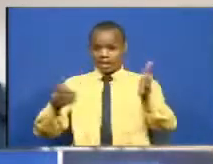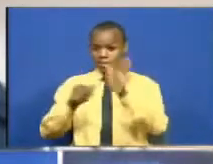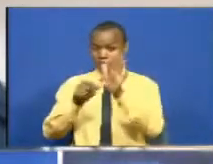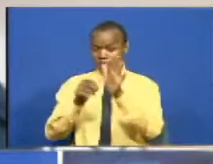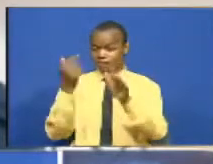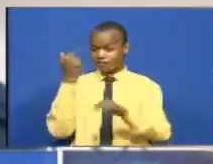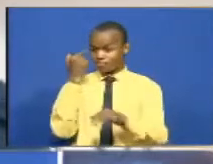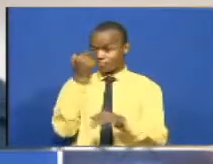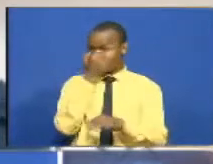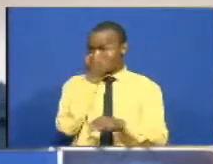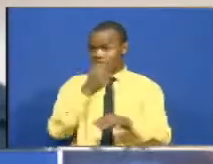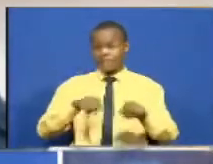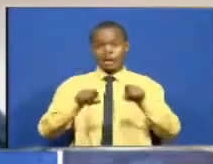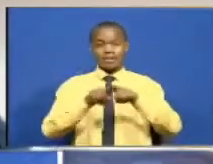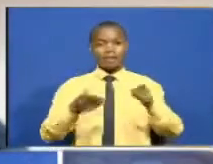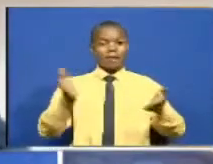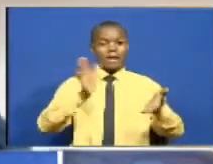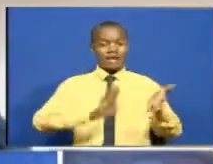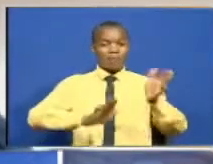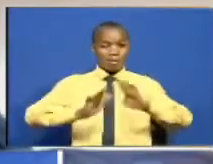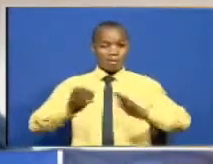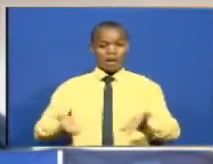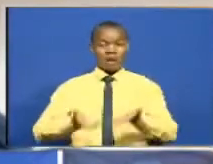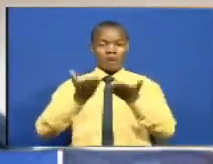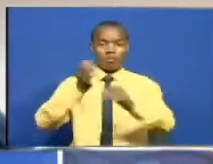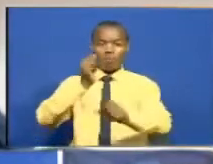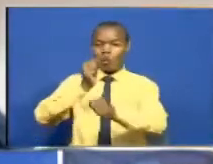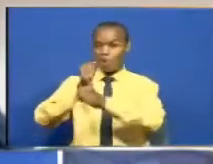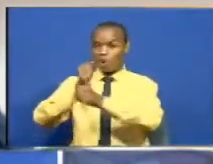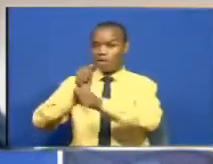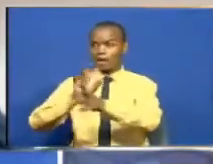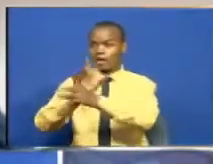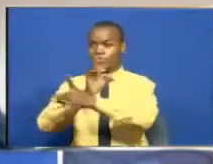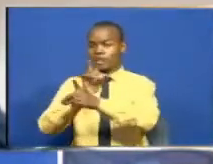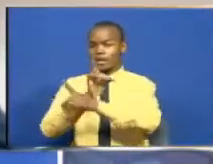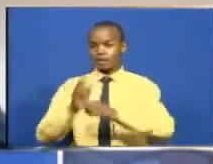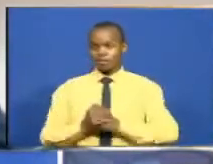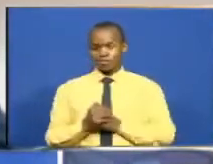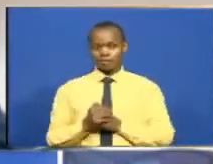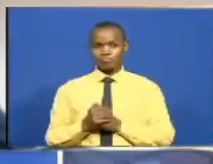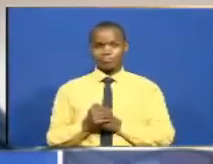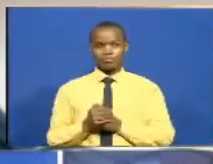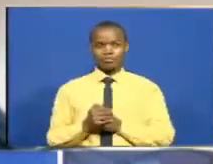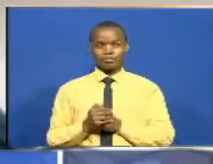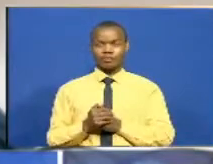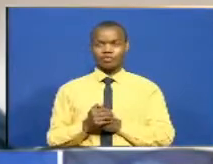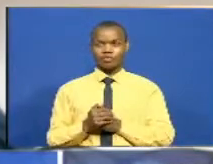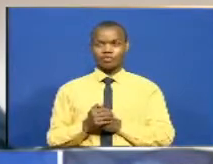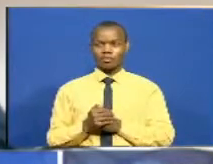or need rehabilitation to improve their performances. So in total, we have